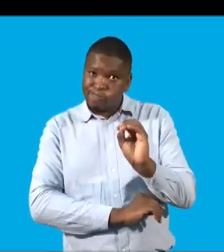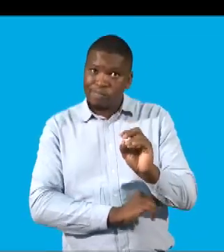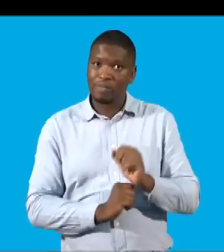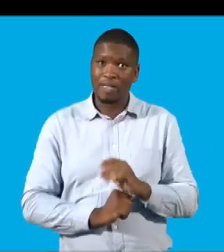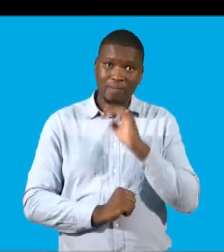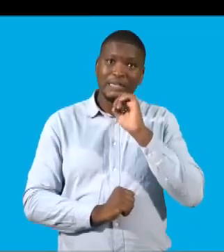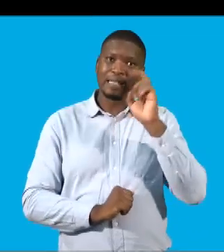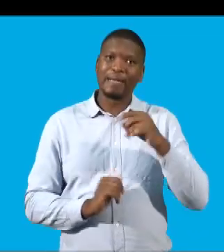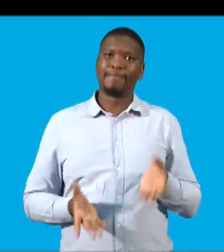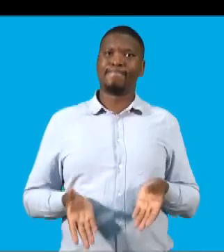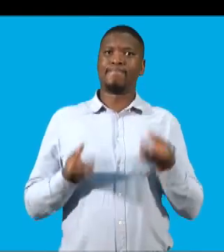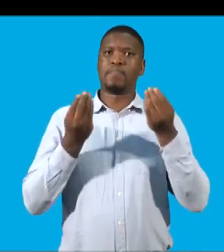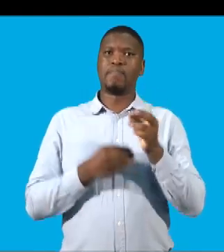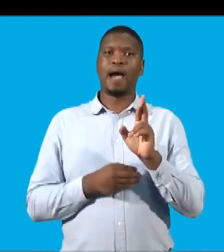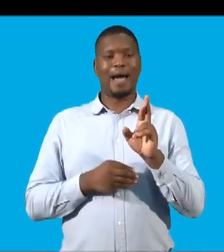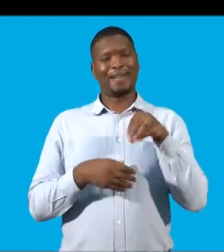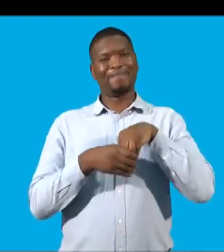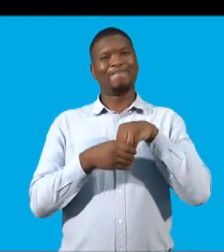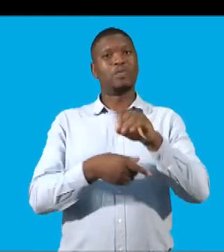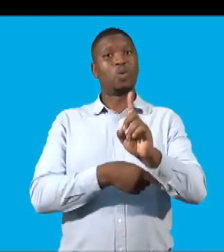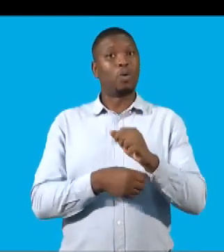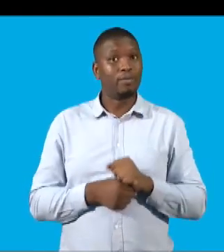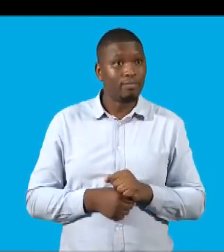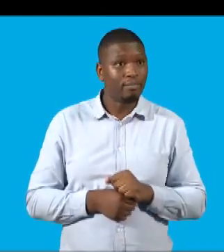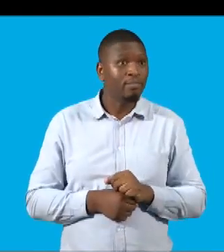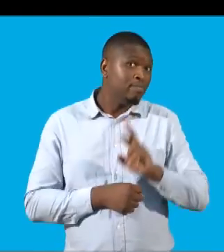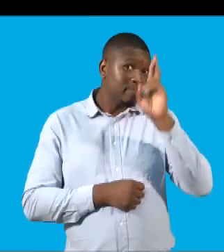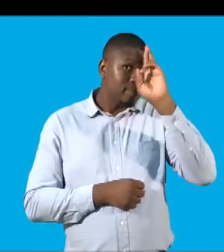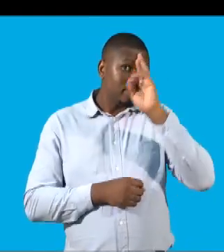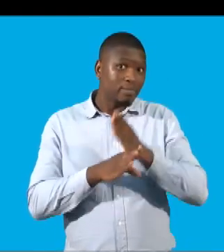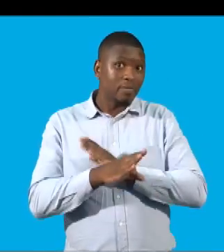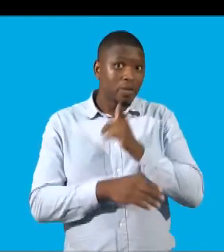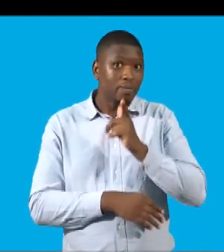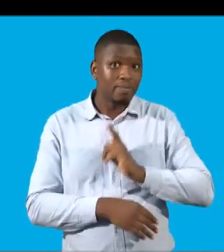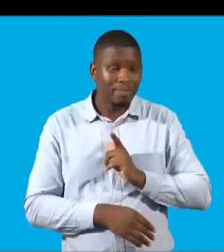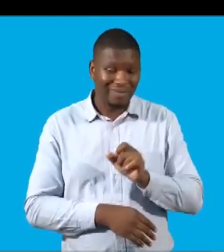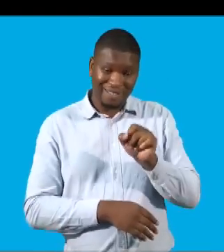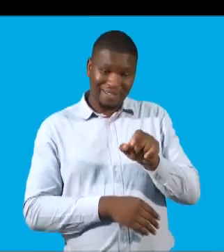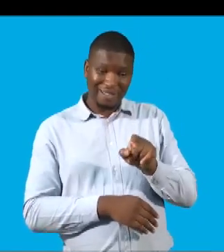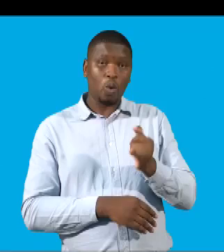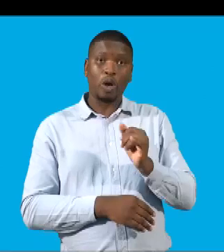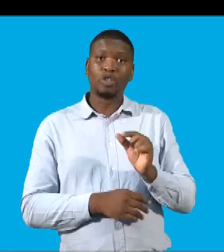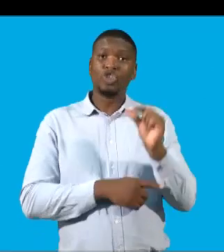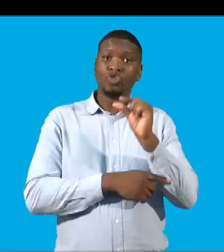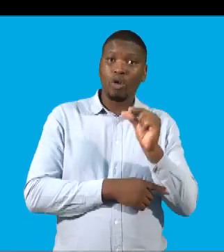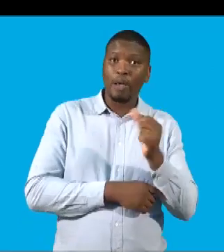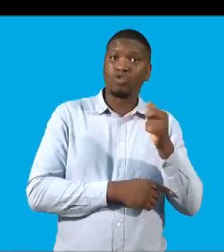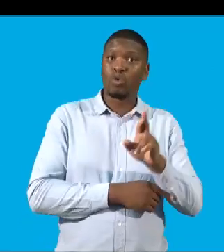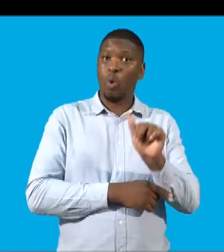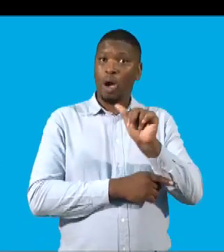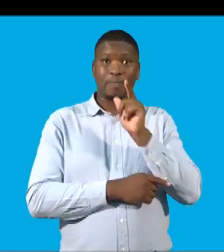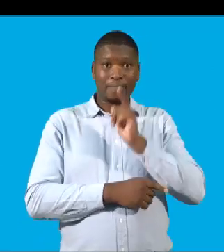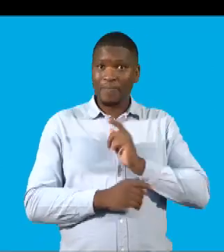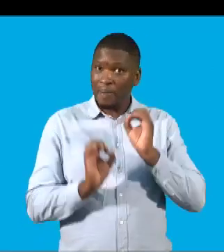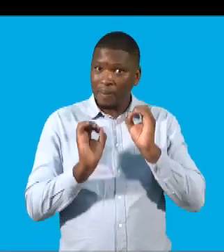we need to go and find the value of R. Remember, we were not told whether this series is geometric or arithmetic,